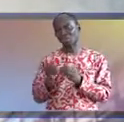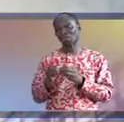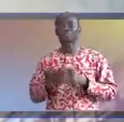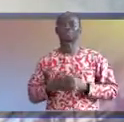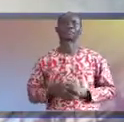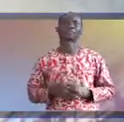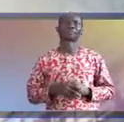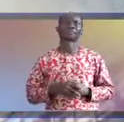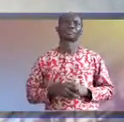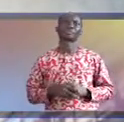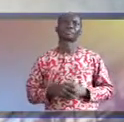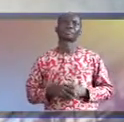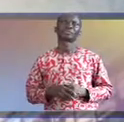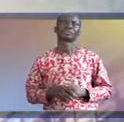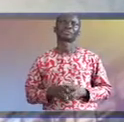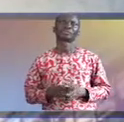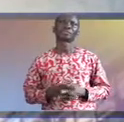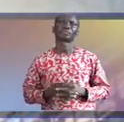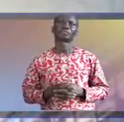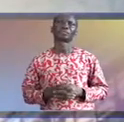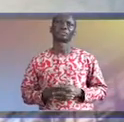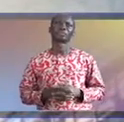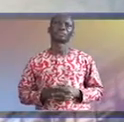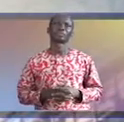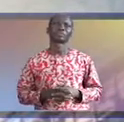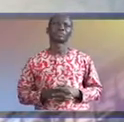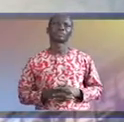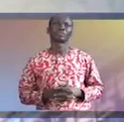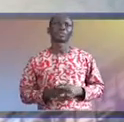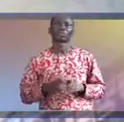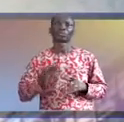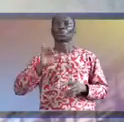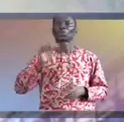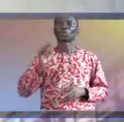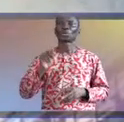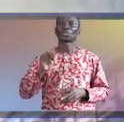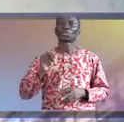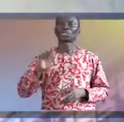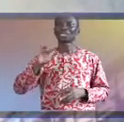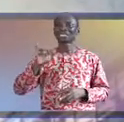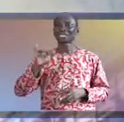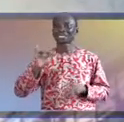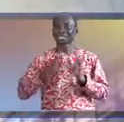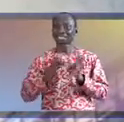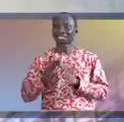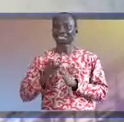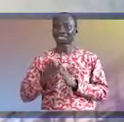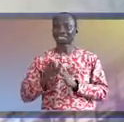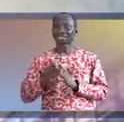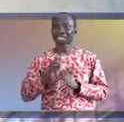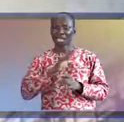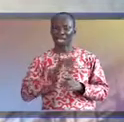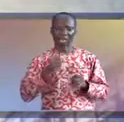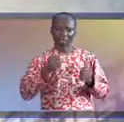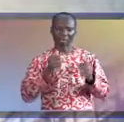by Jesus and his disciples was in support of John's baptism. Now let us go to John 3,